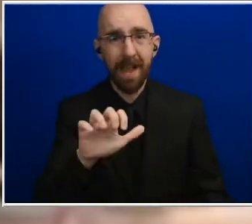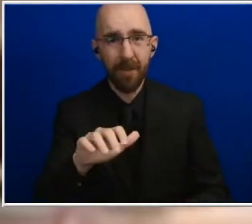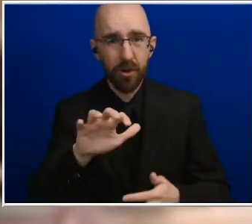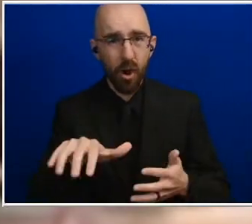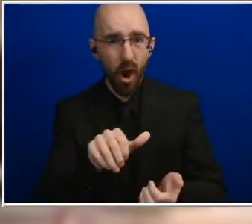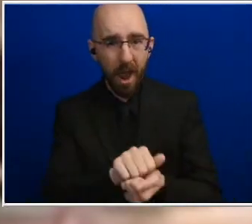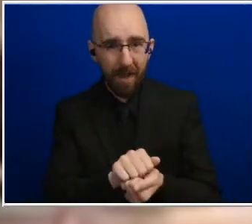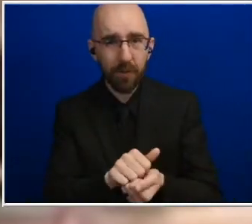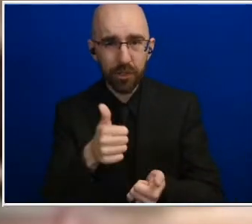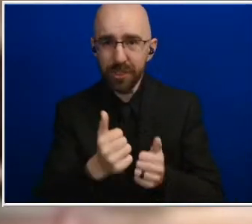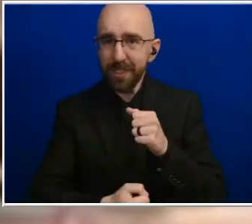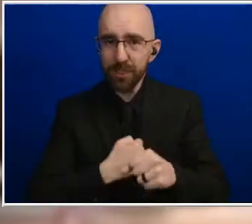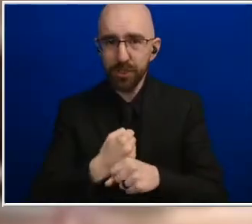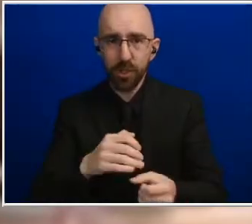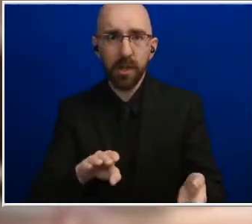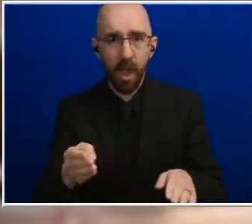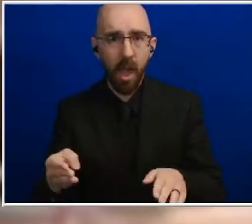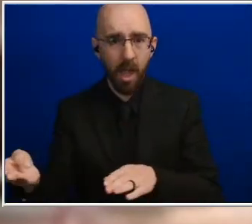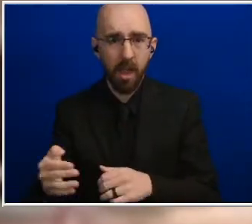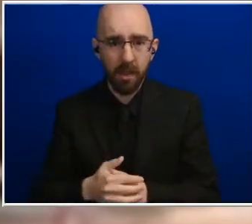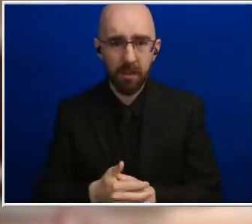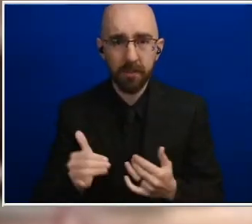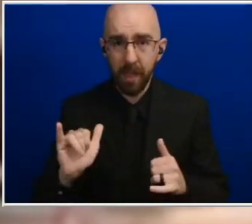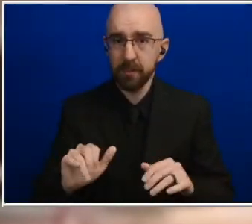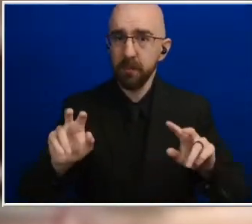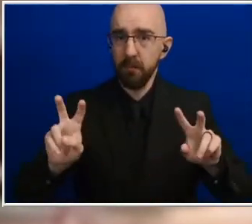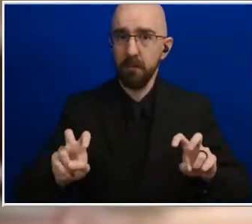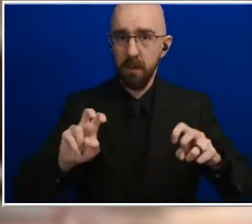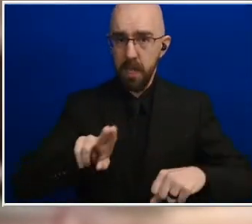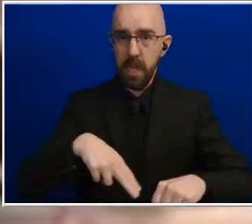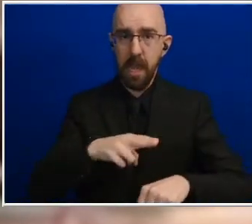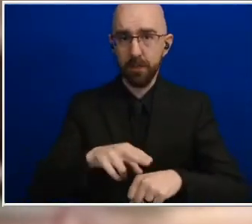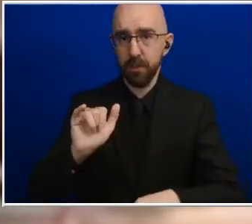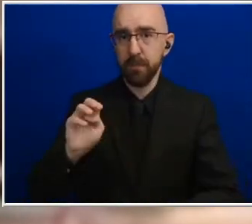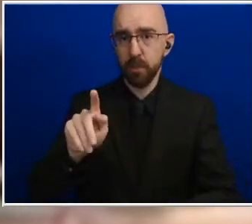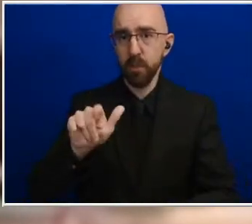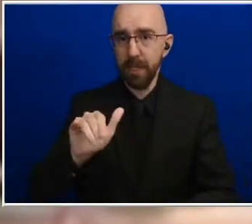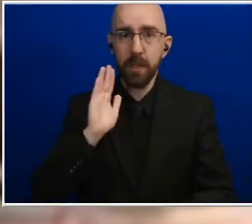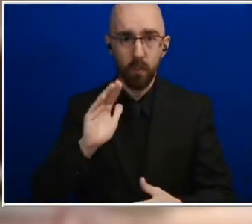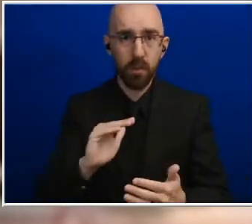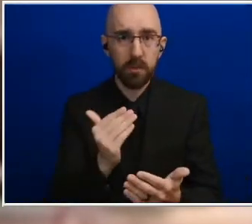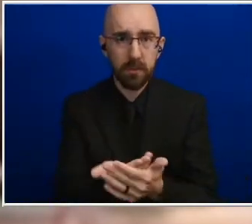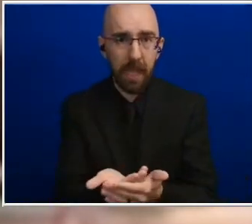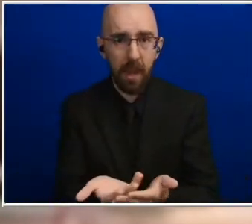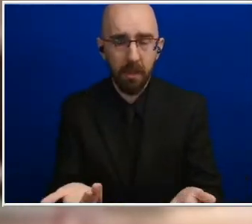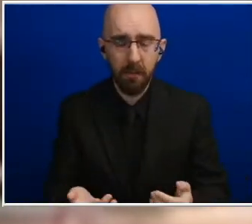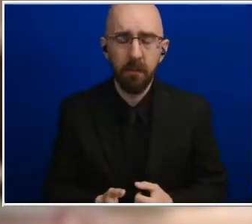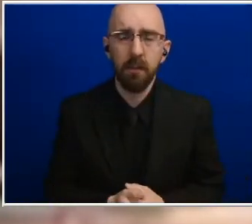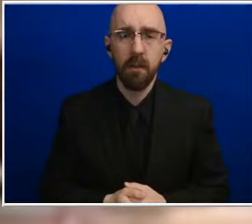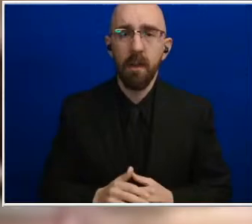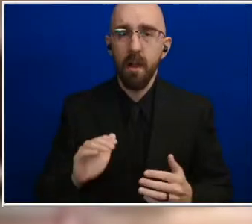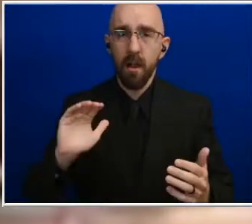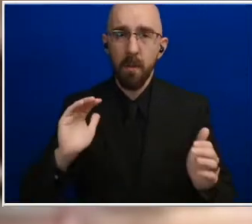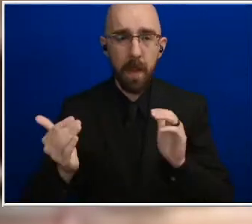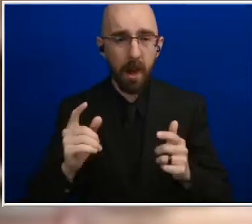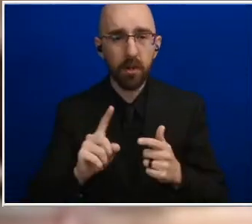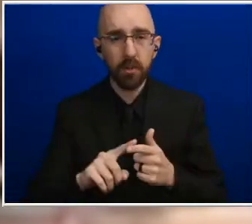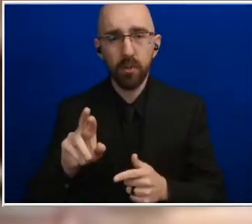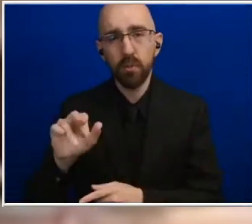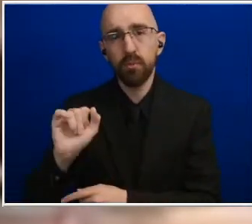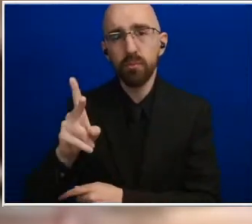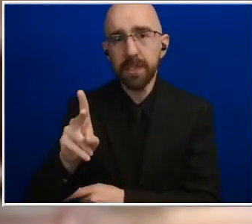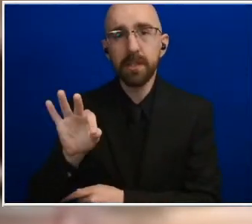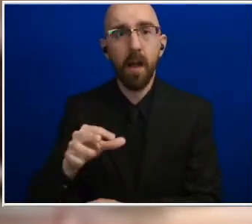year died. That's what, quote, natural immunity gets you. Contrast that with the risk of